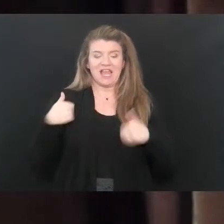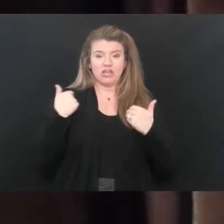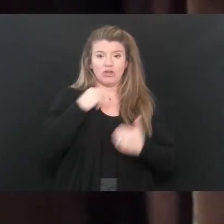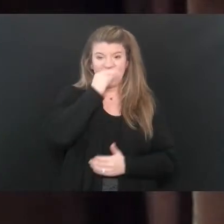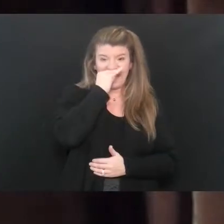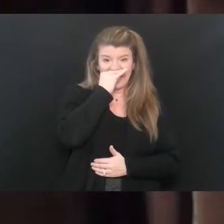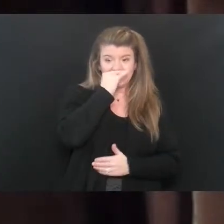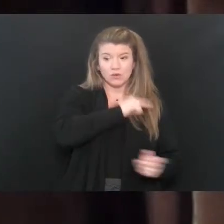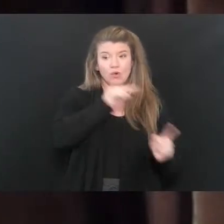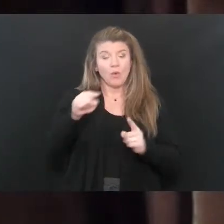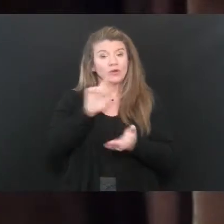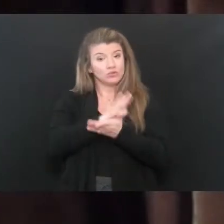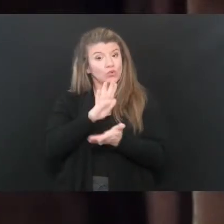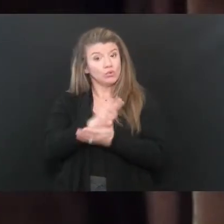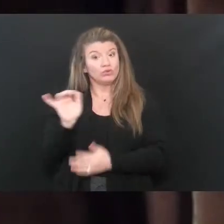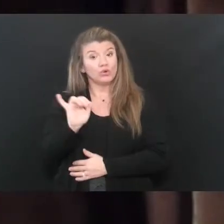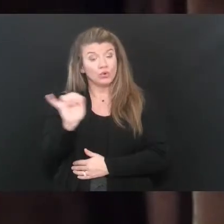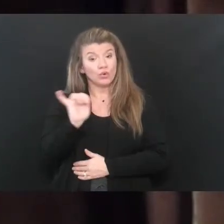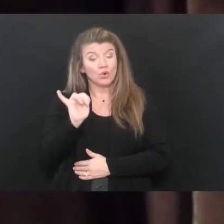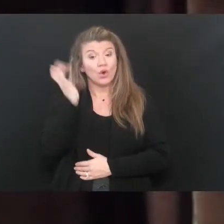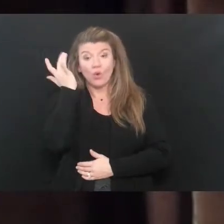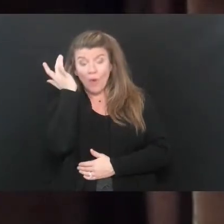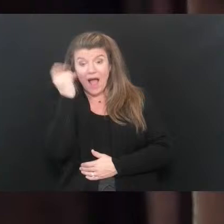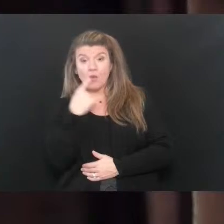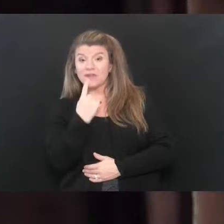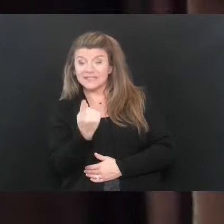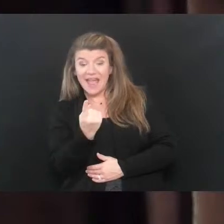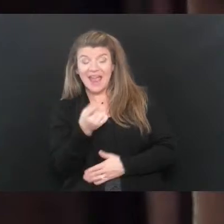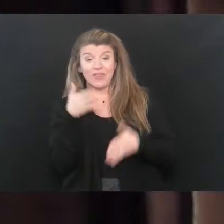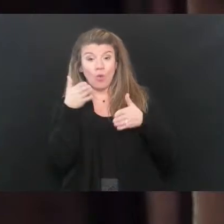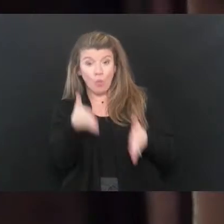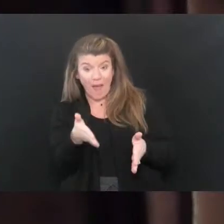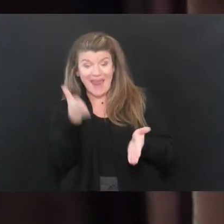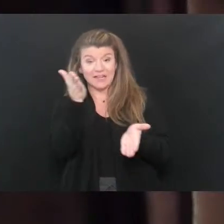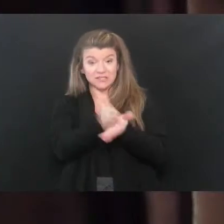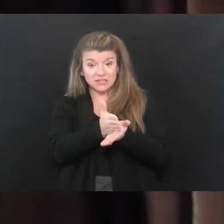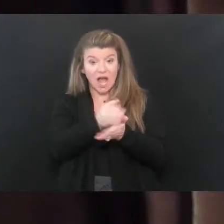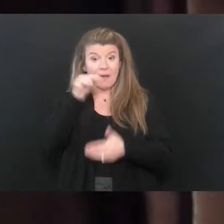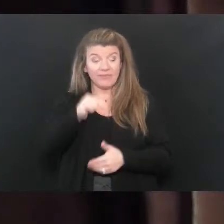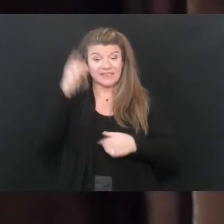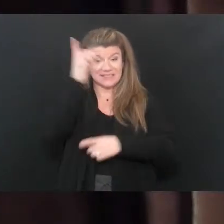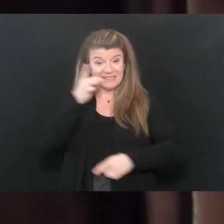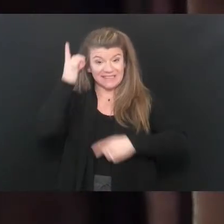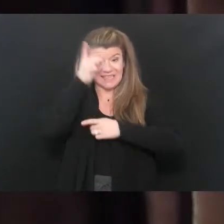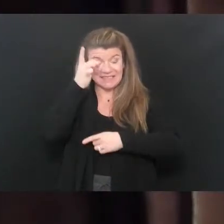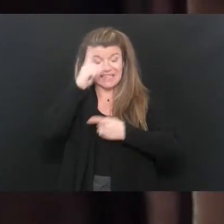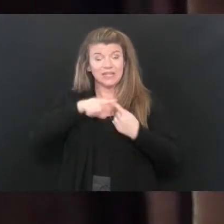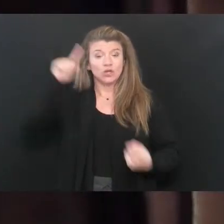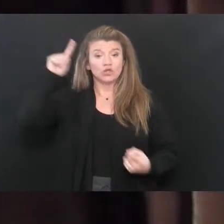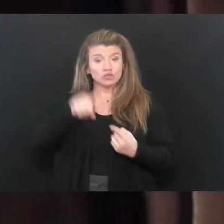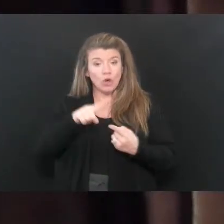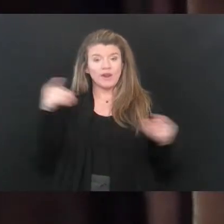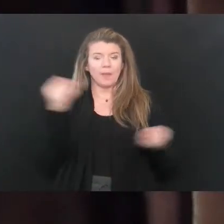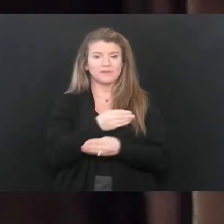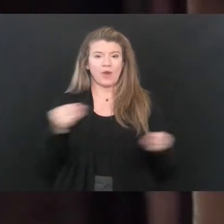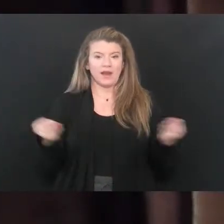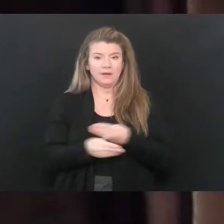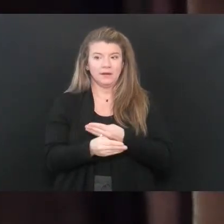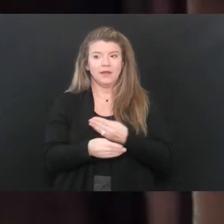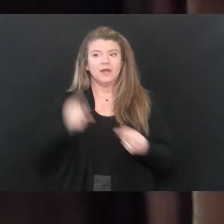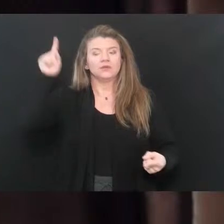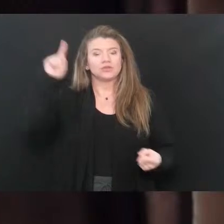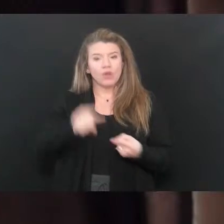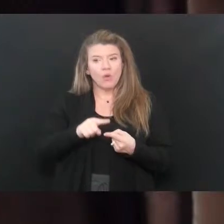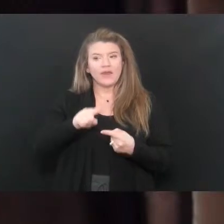children going to school as well. Because as we said, the way to stop the virus is to slow down the spread, slow down